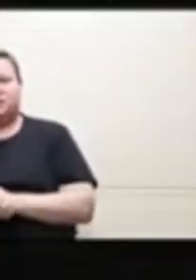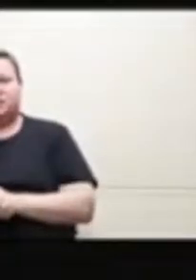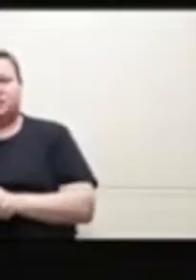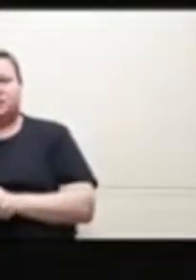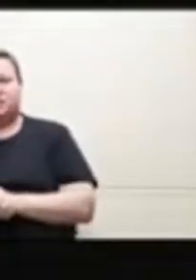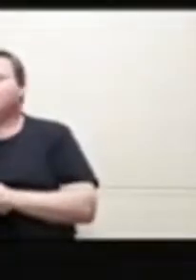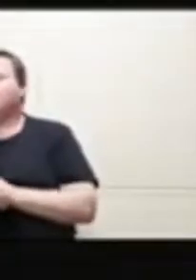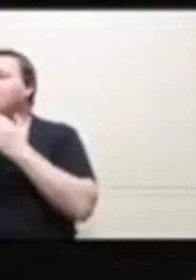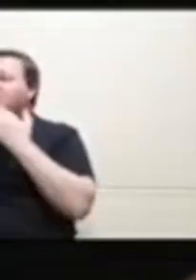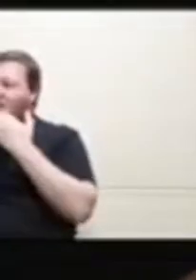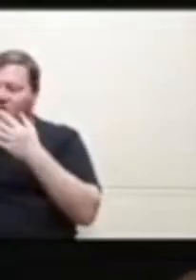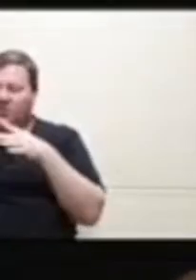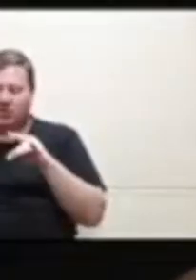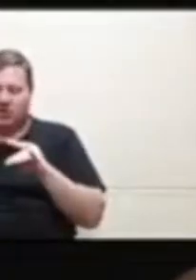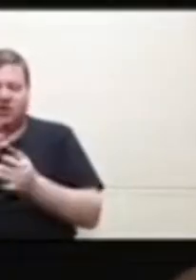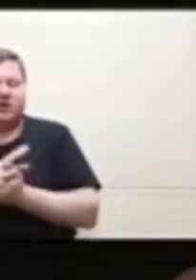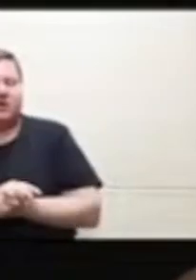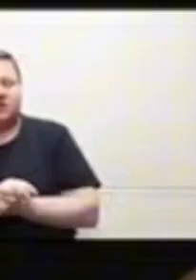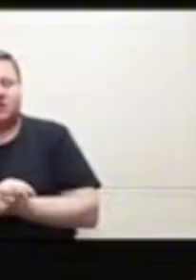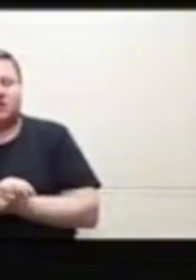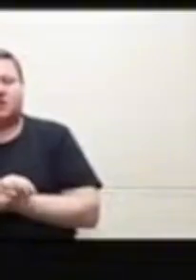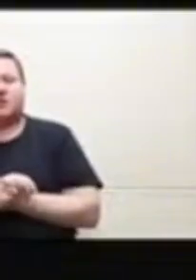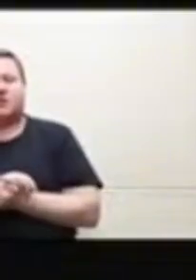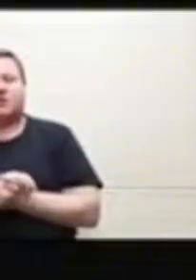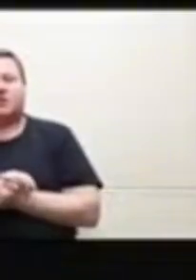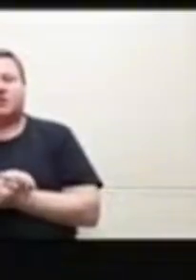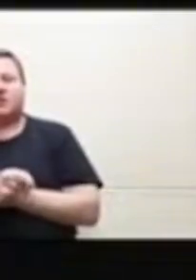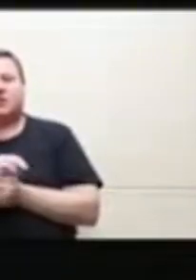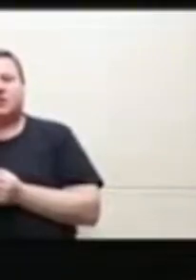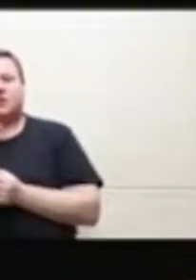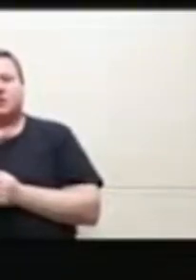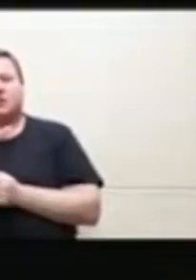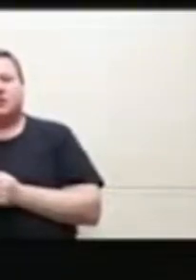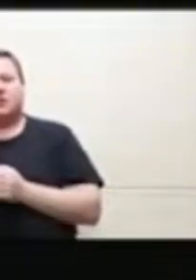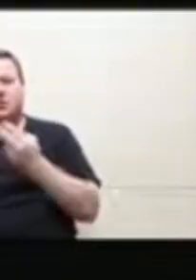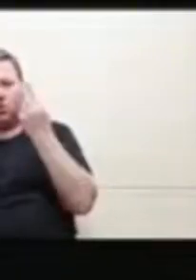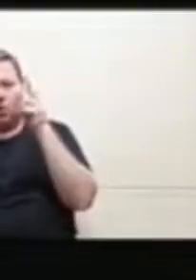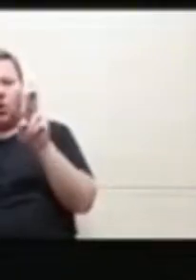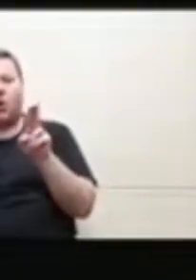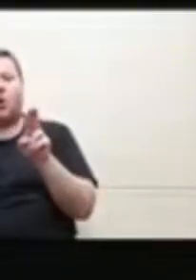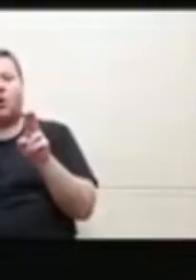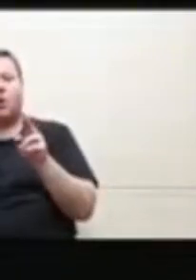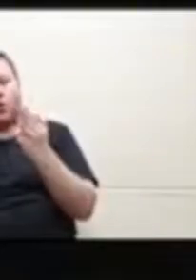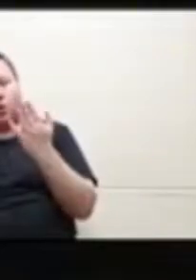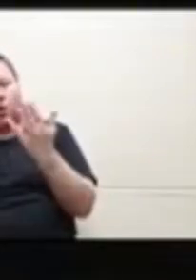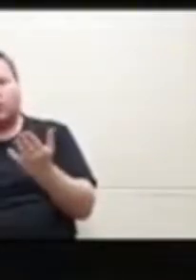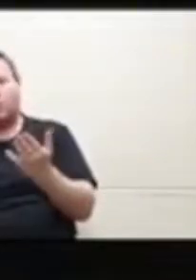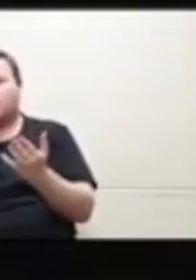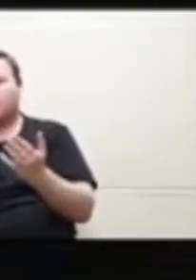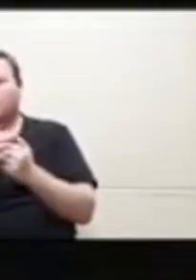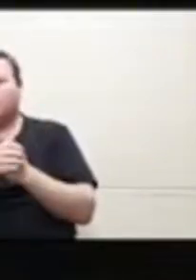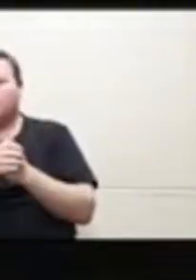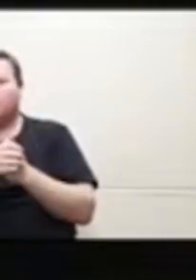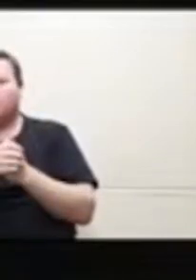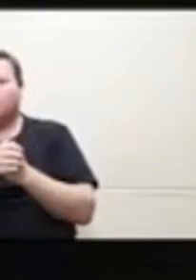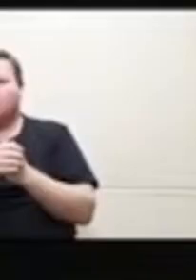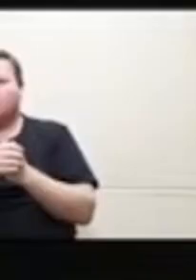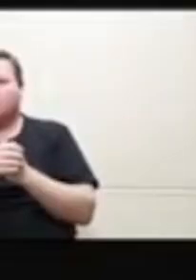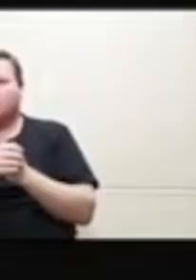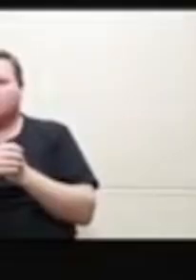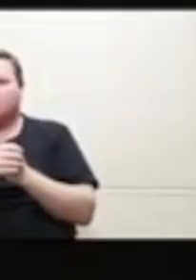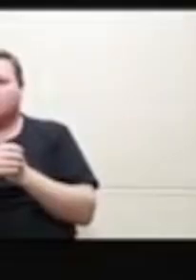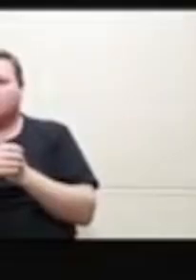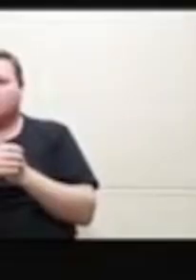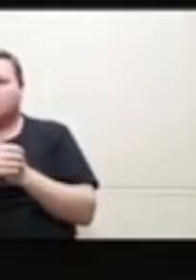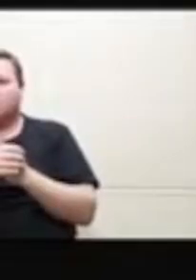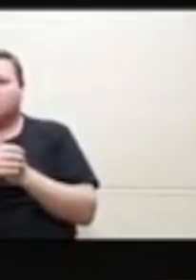Thank you, Chair. I will then go to Honorable. You'll come back. Okay.